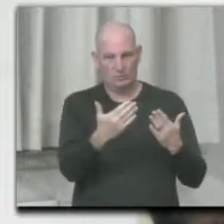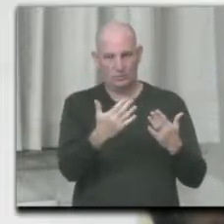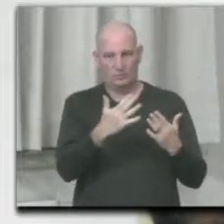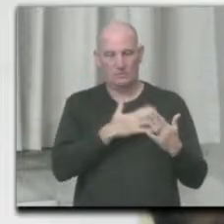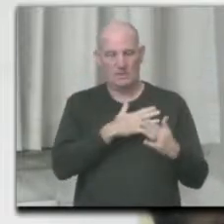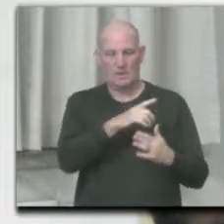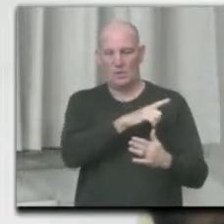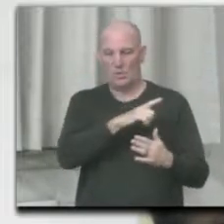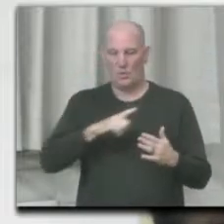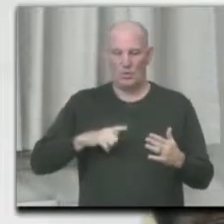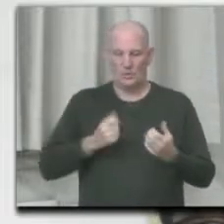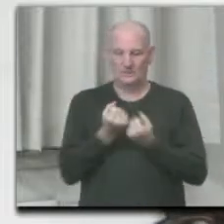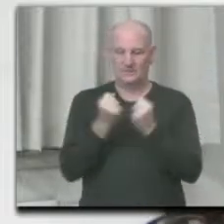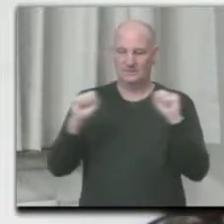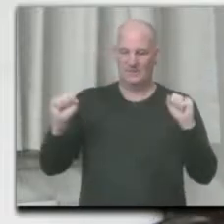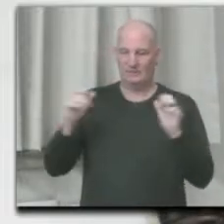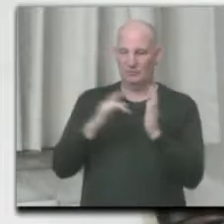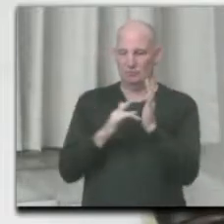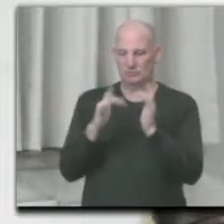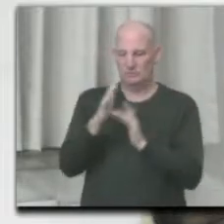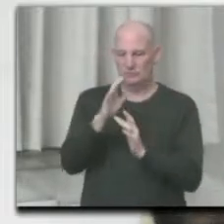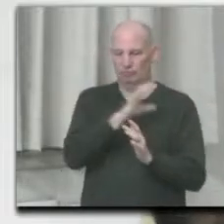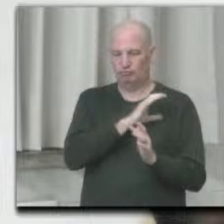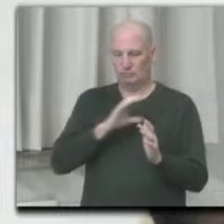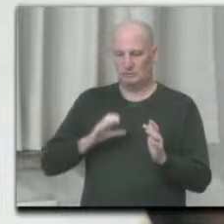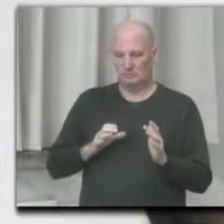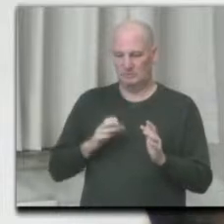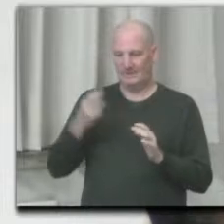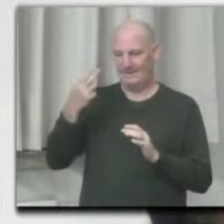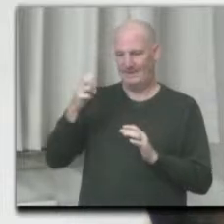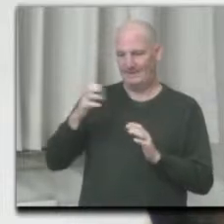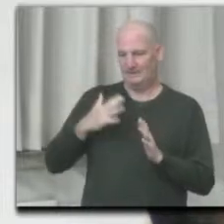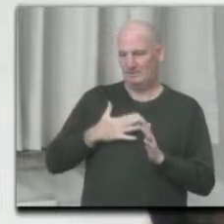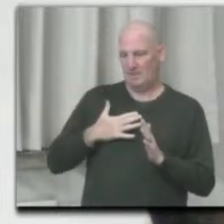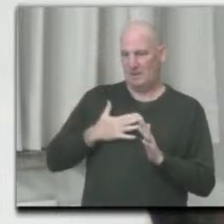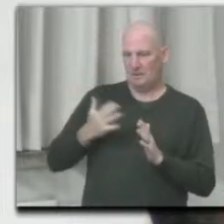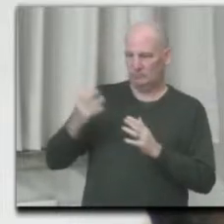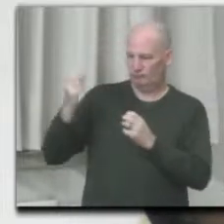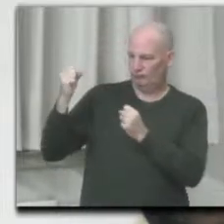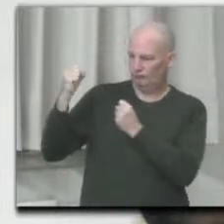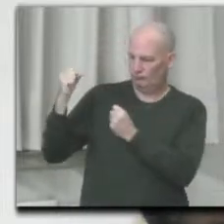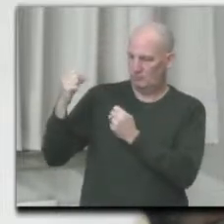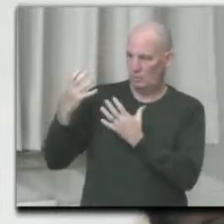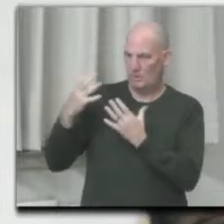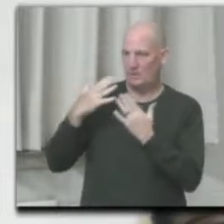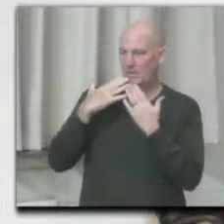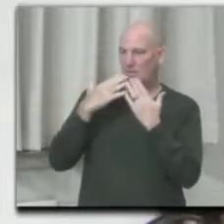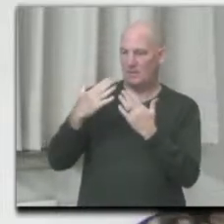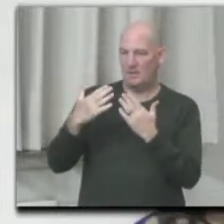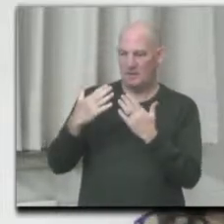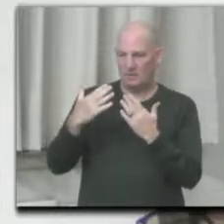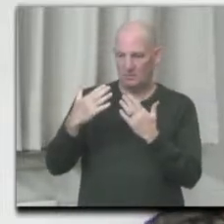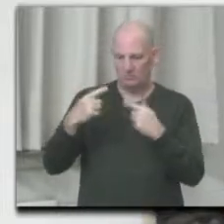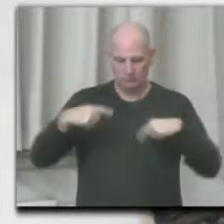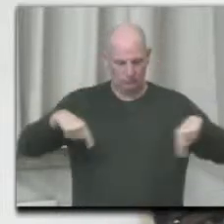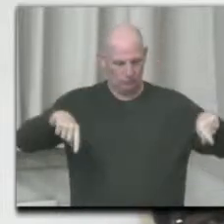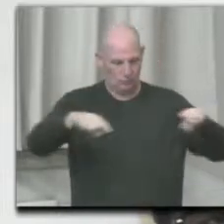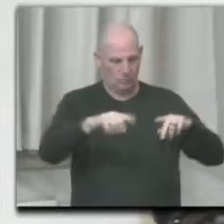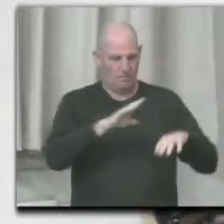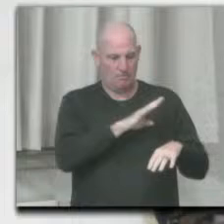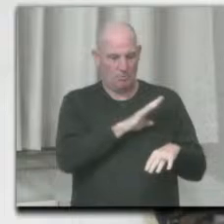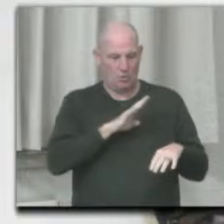my Lord and Savior, Jesus Christ. He is my source and my strength. I want to thank all of my fellow board members for entrusting